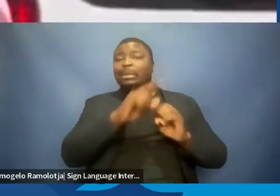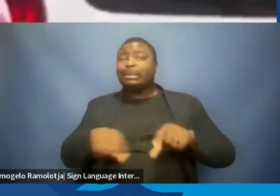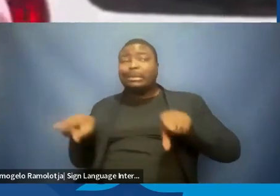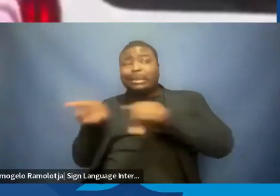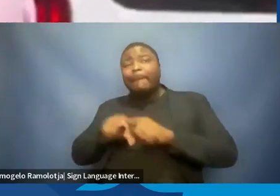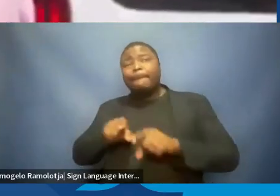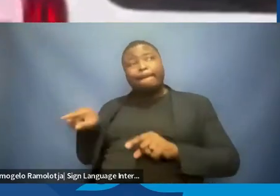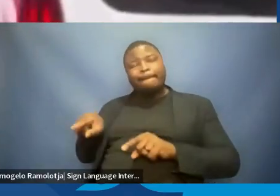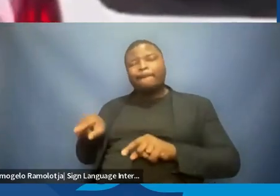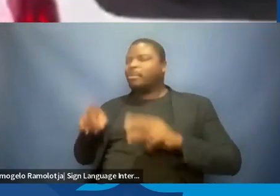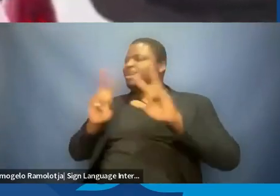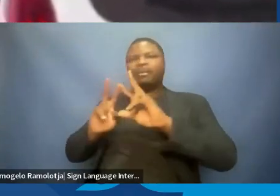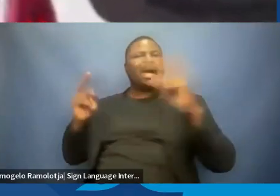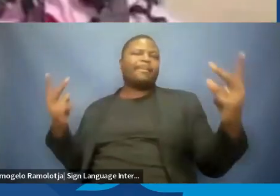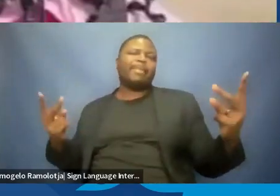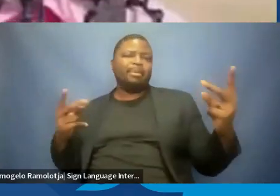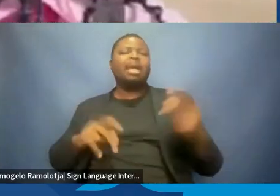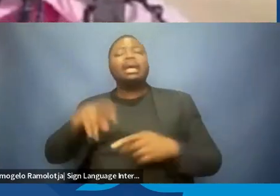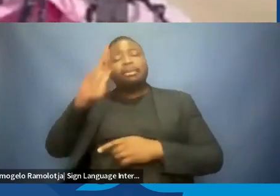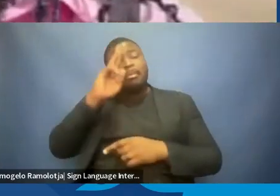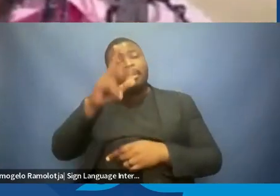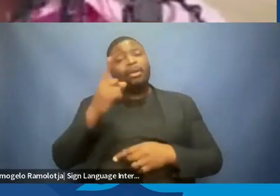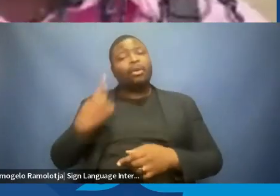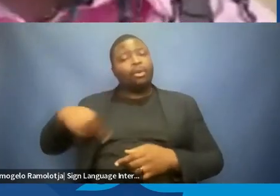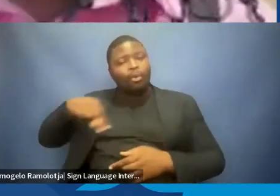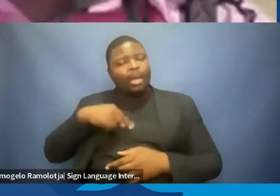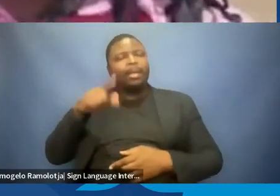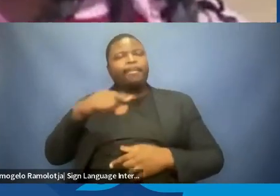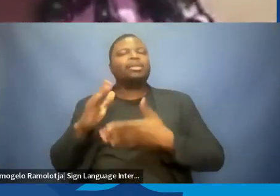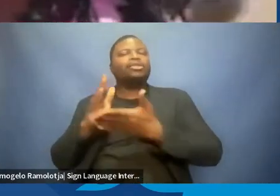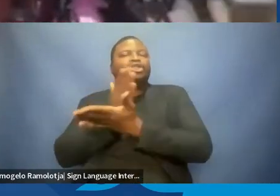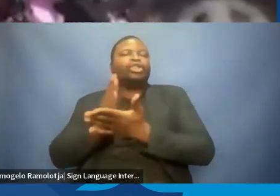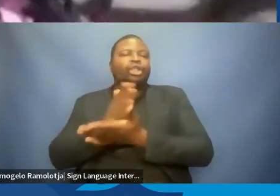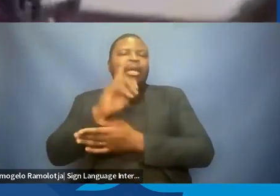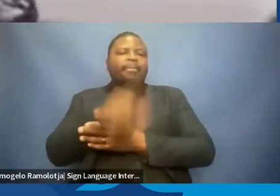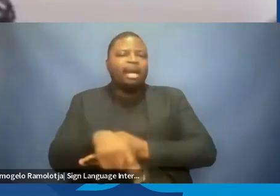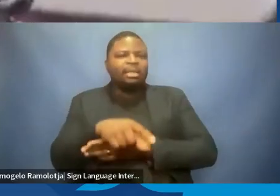have stories to share. We all have journeys, we've all lived.